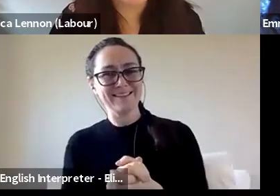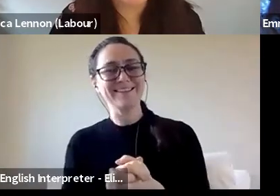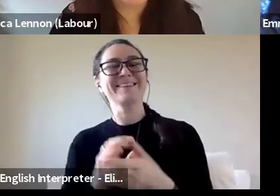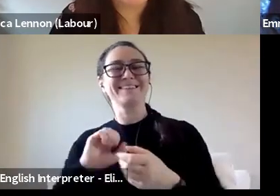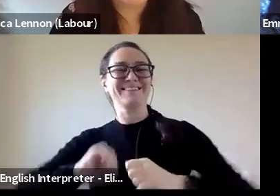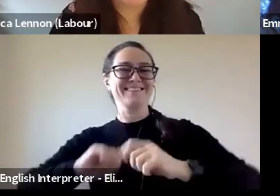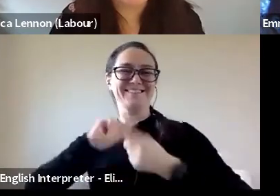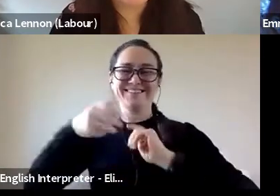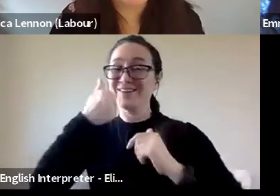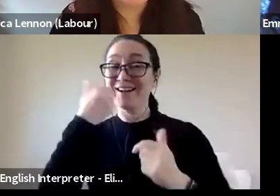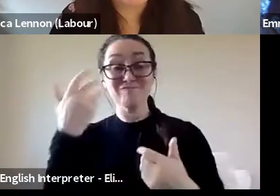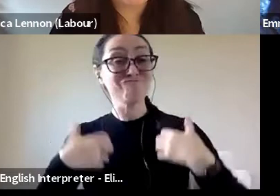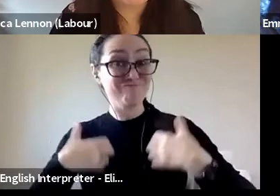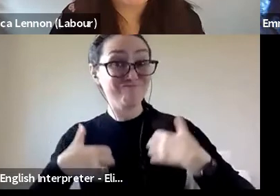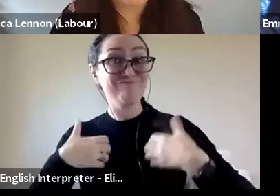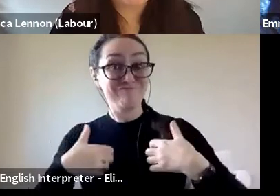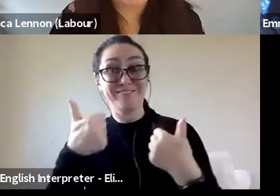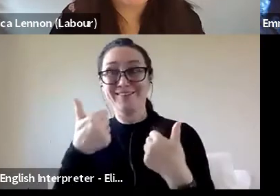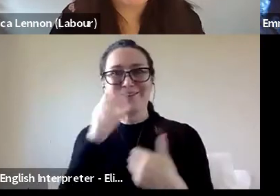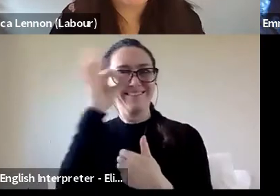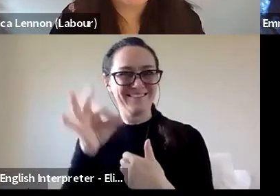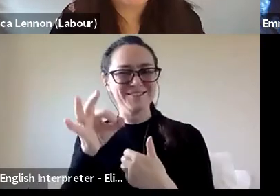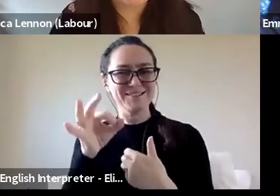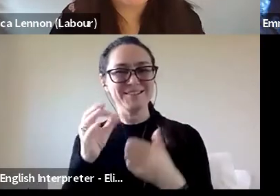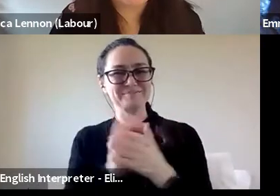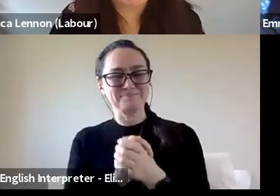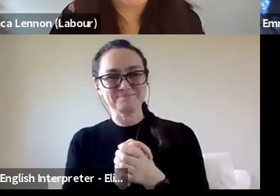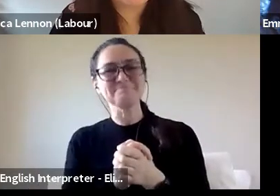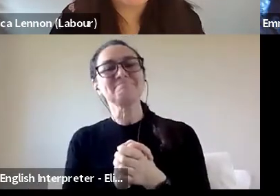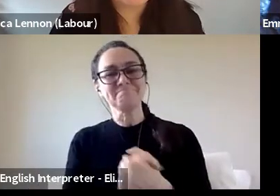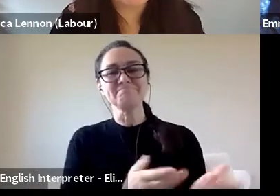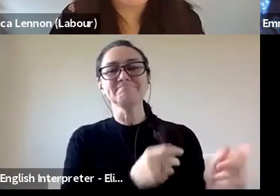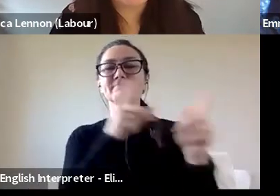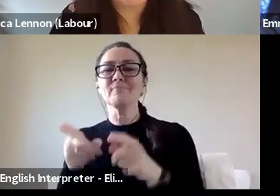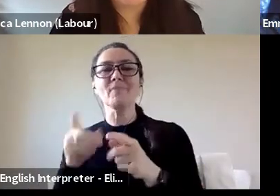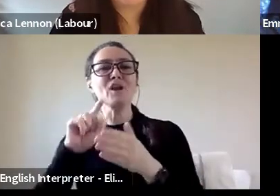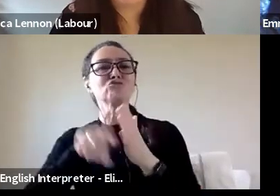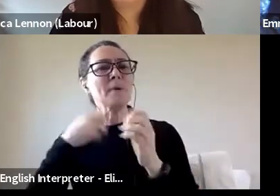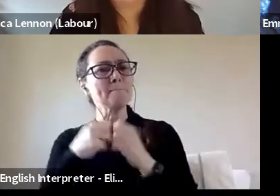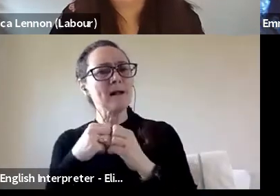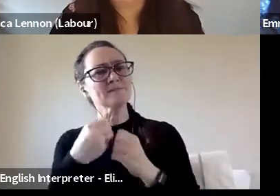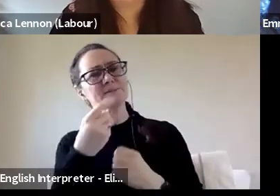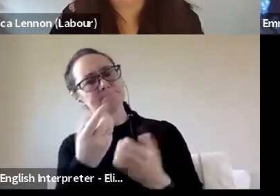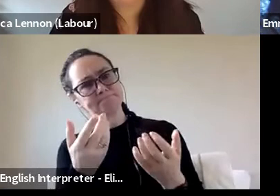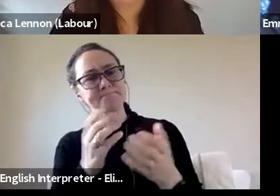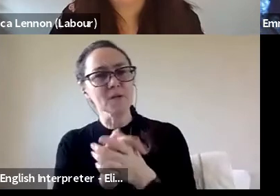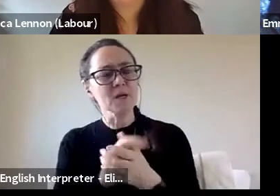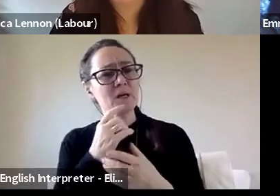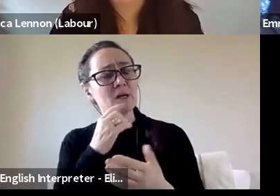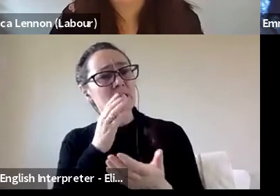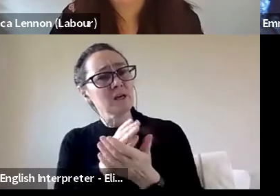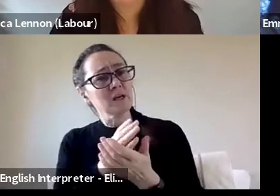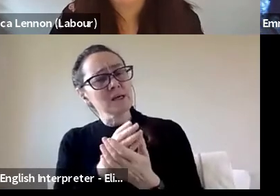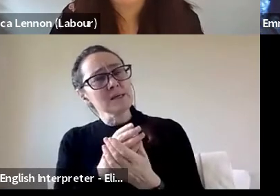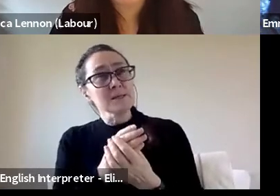their original question. You've got an open door there. Thank you, Gillian. Jeremy Balfour, is it